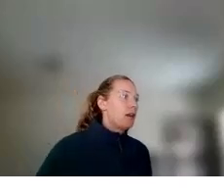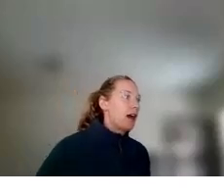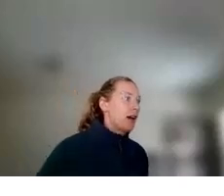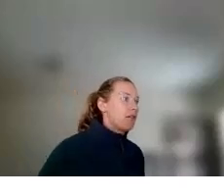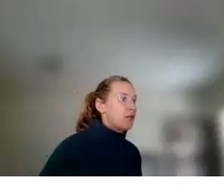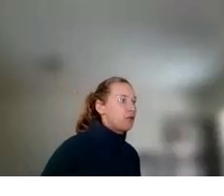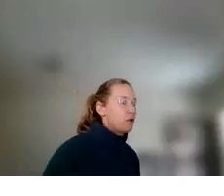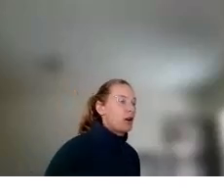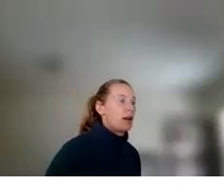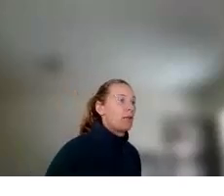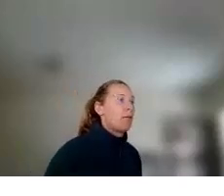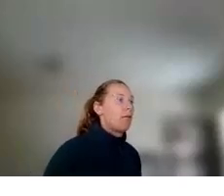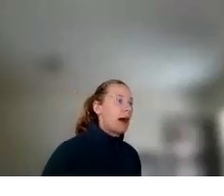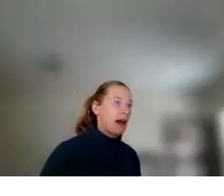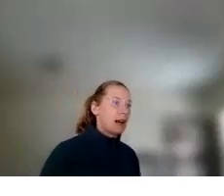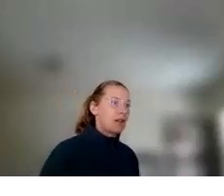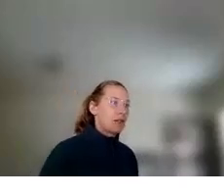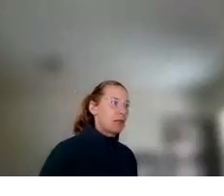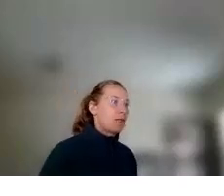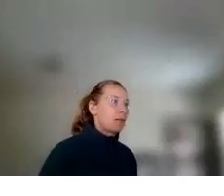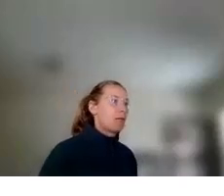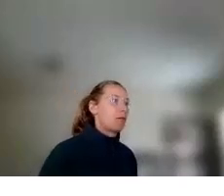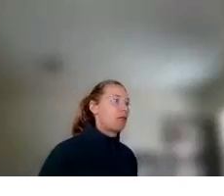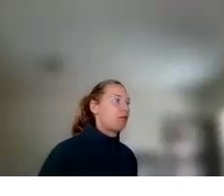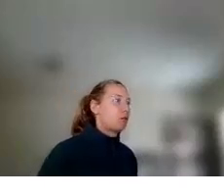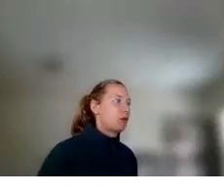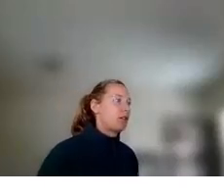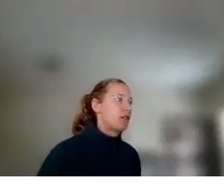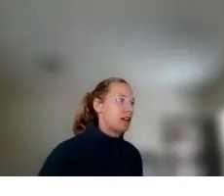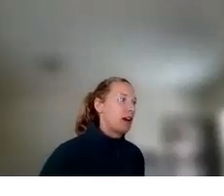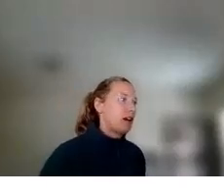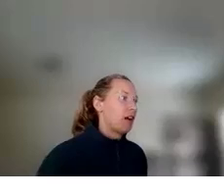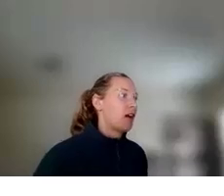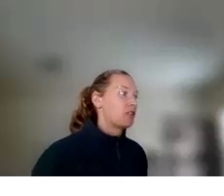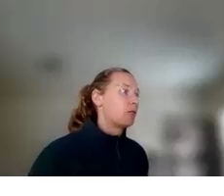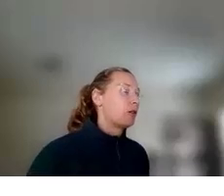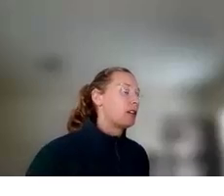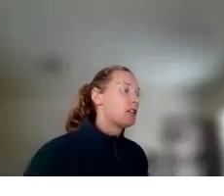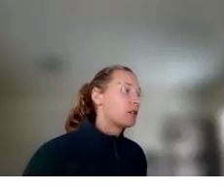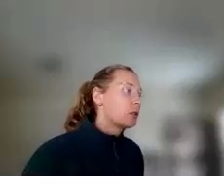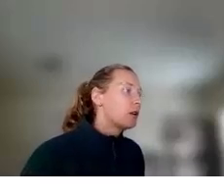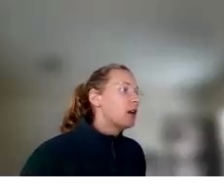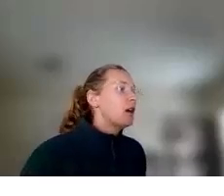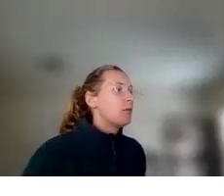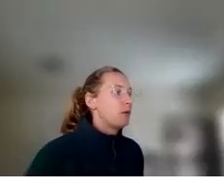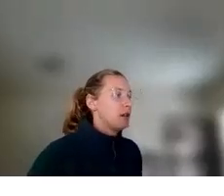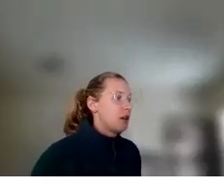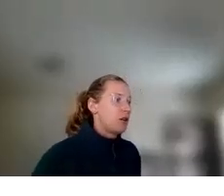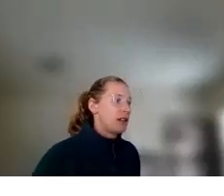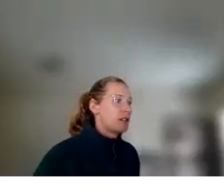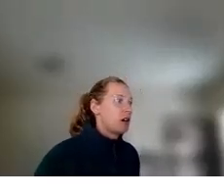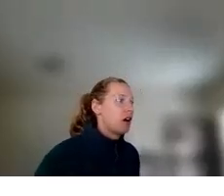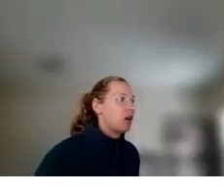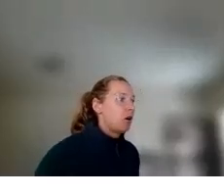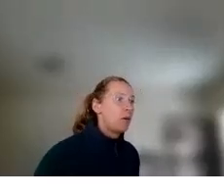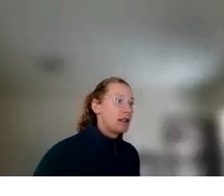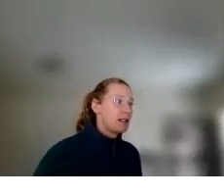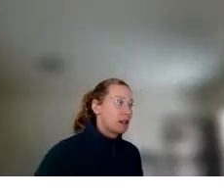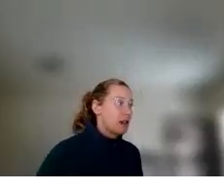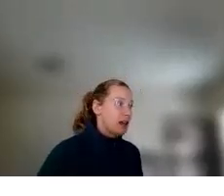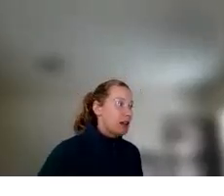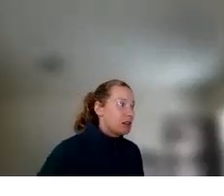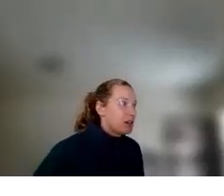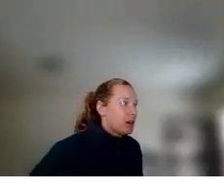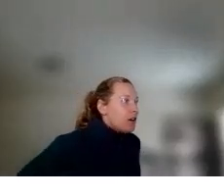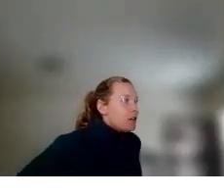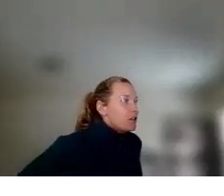ideally, you would have the form back from the member before filling out the 100.2, but we know that's not